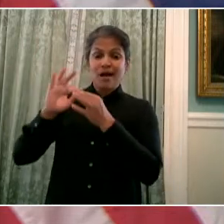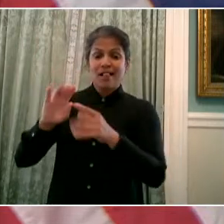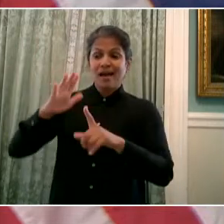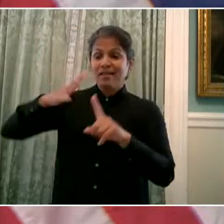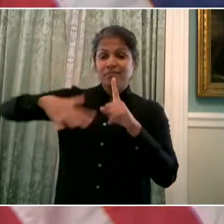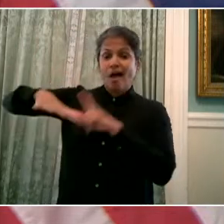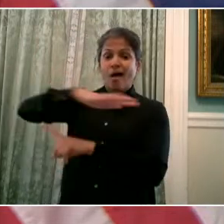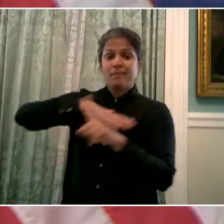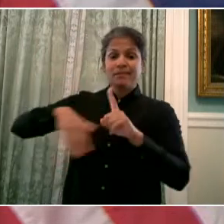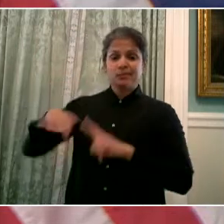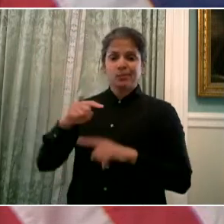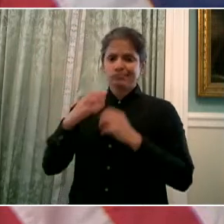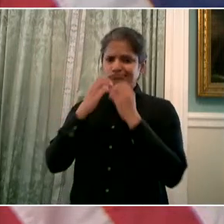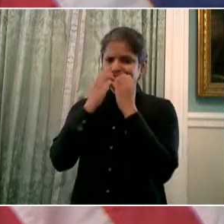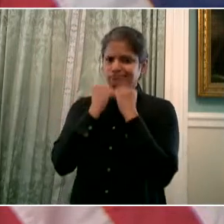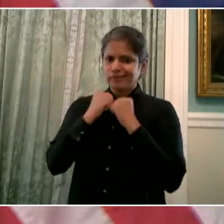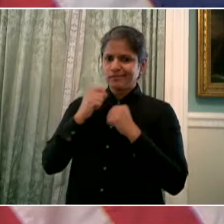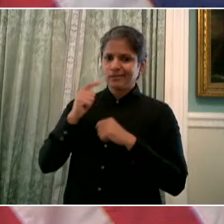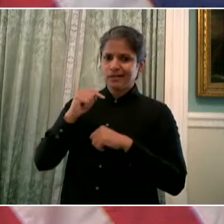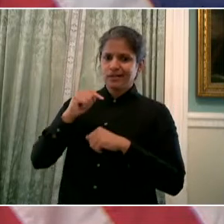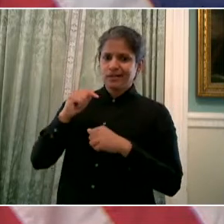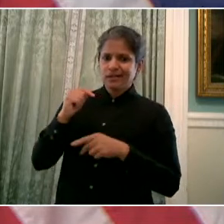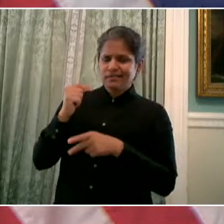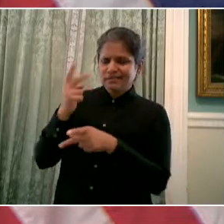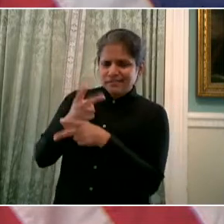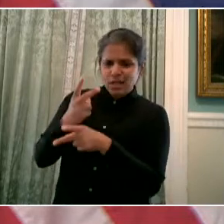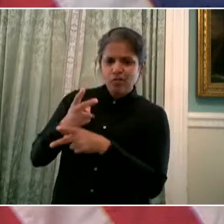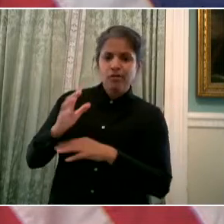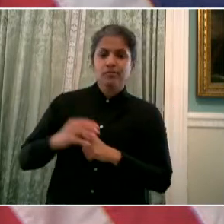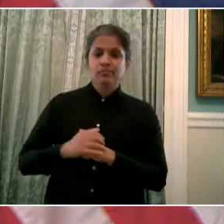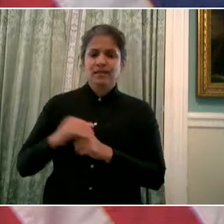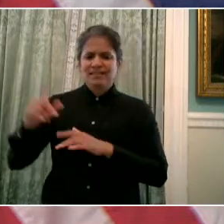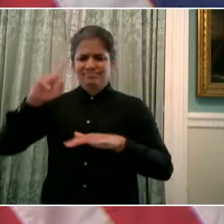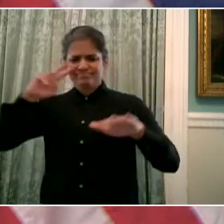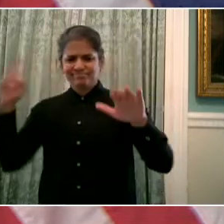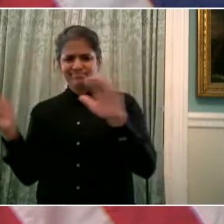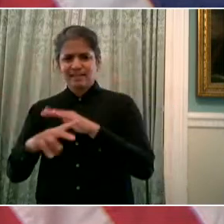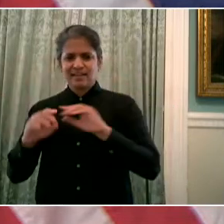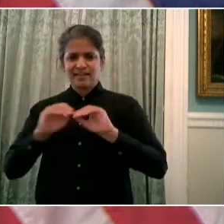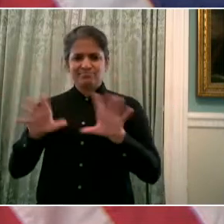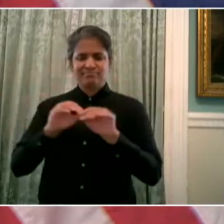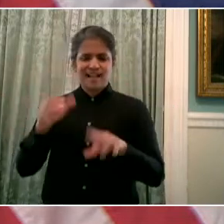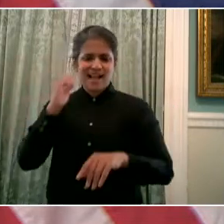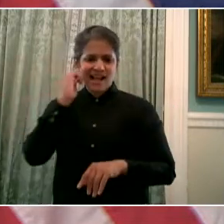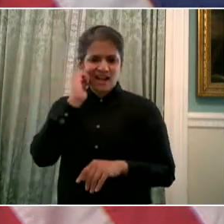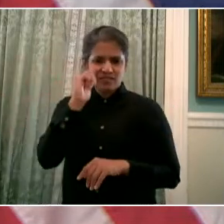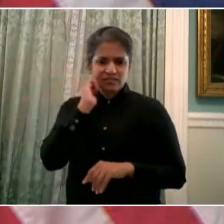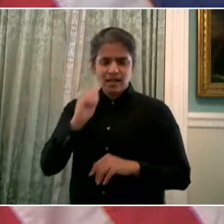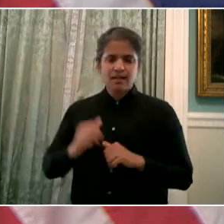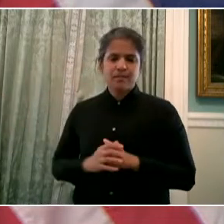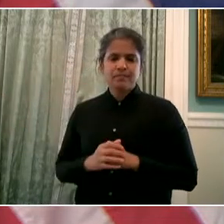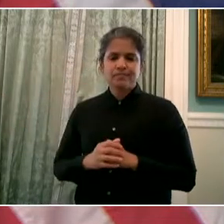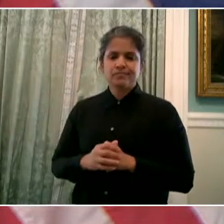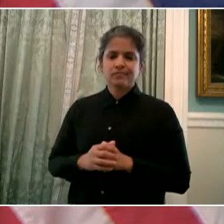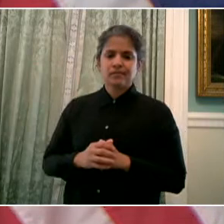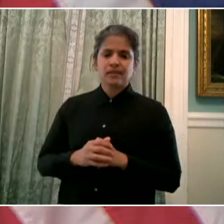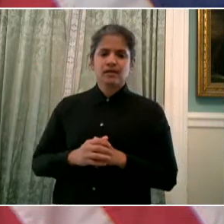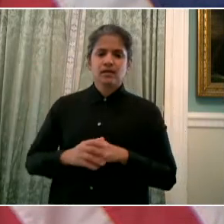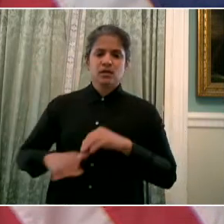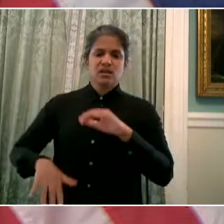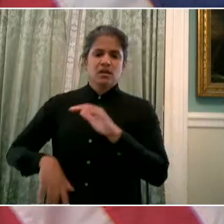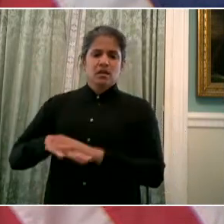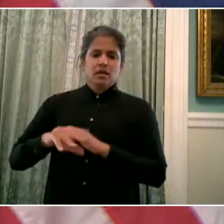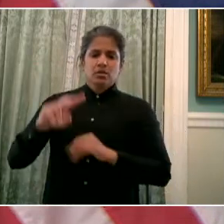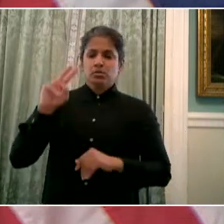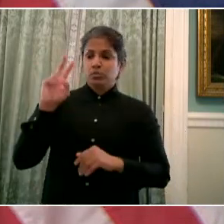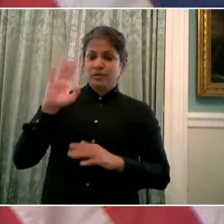quality really only goes out about 24 hours in advance. It's my hope that we sort of get better at forecasting for air